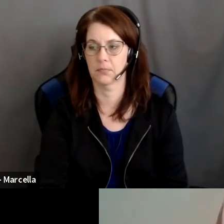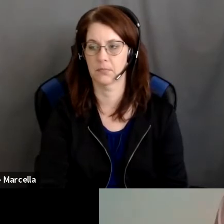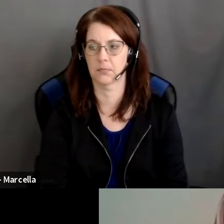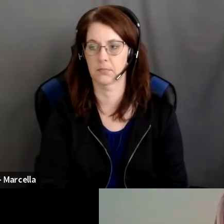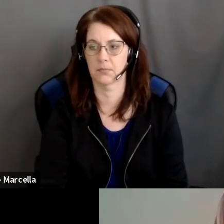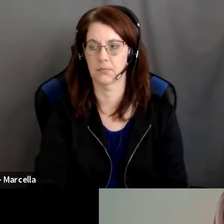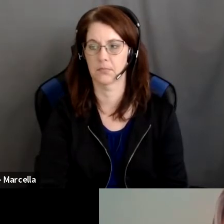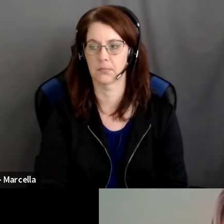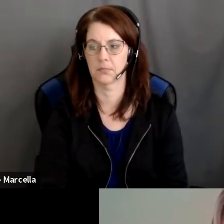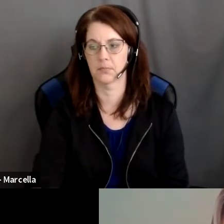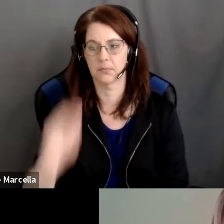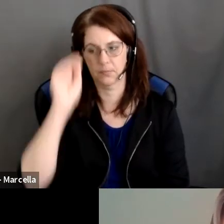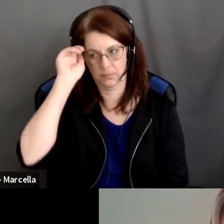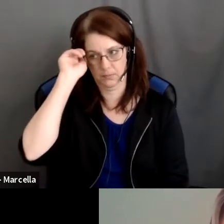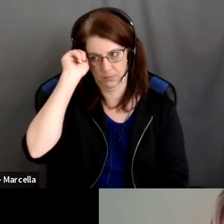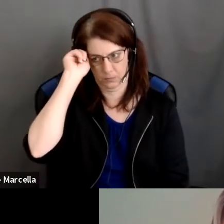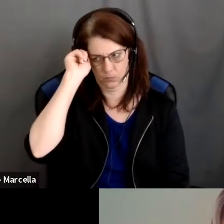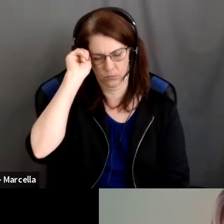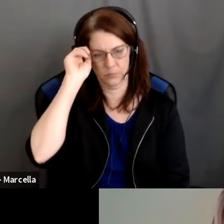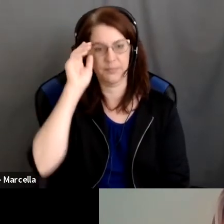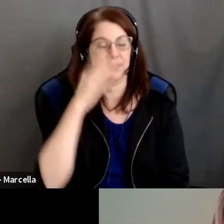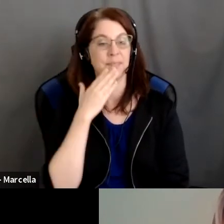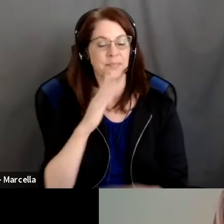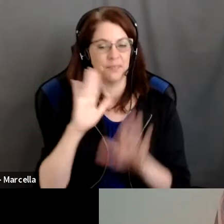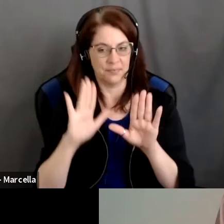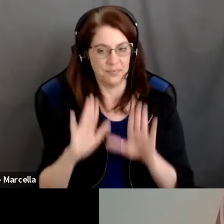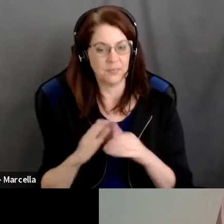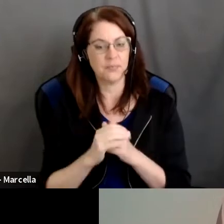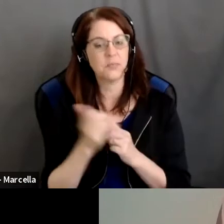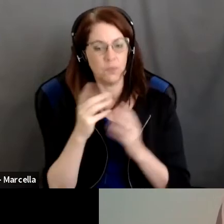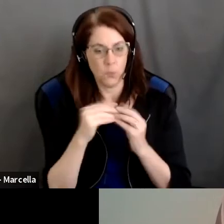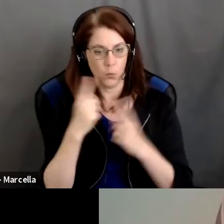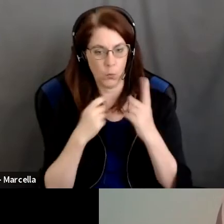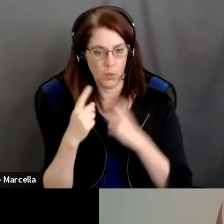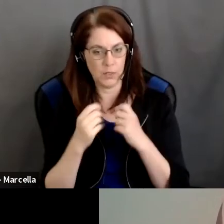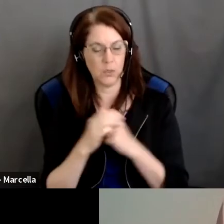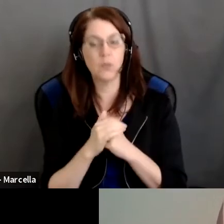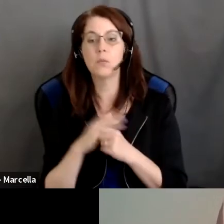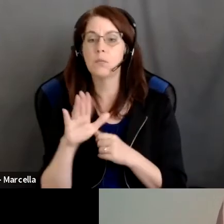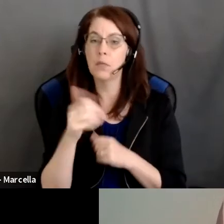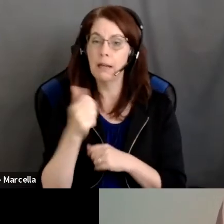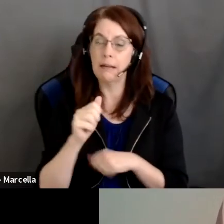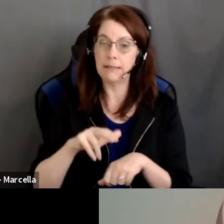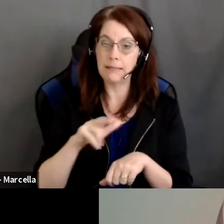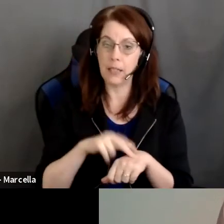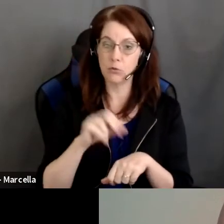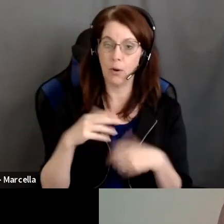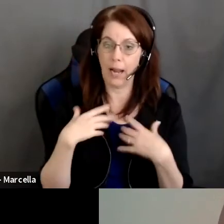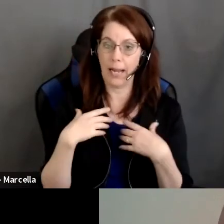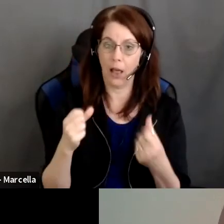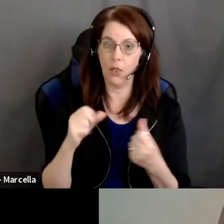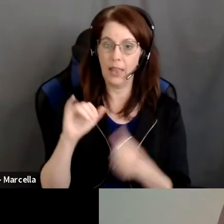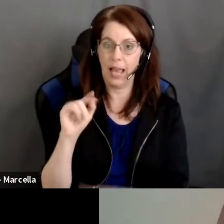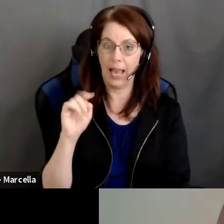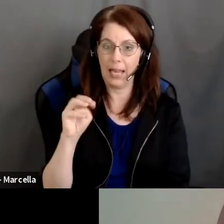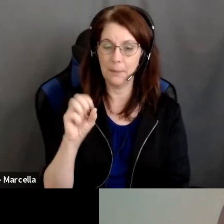Excellent advice, Kathy and Jill. Thank you. A couple more questions coming in here. Any natural and healthy items,